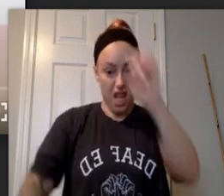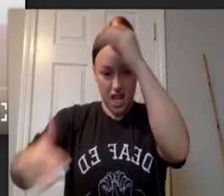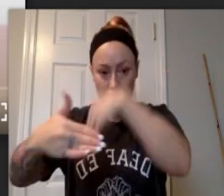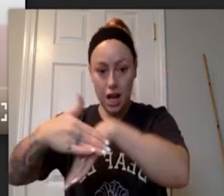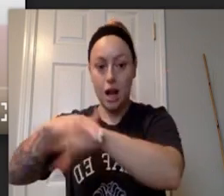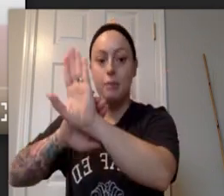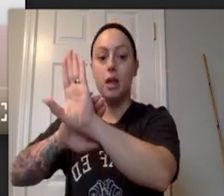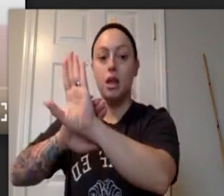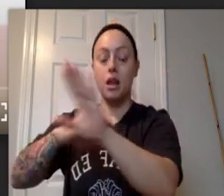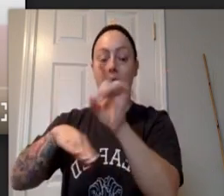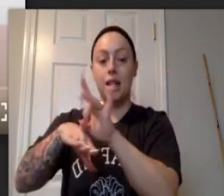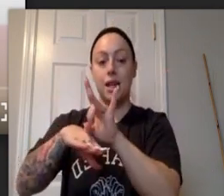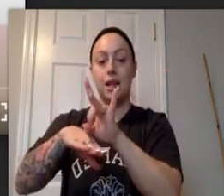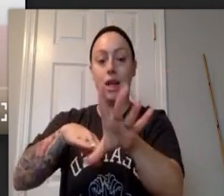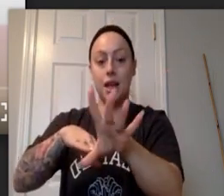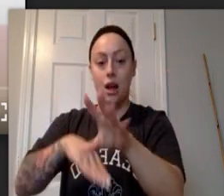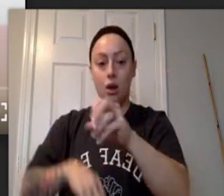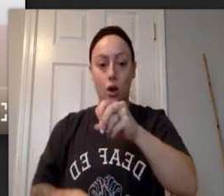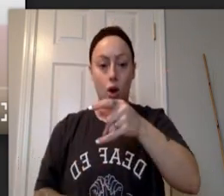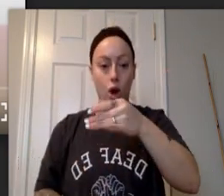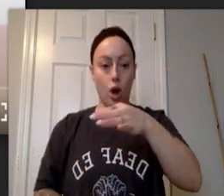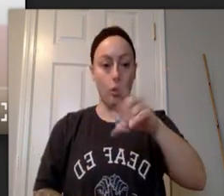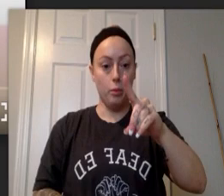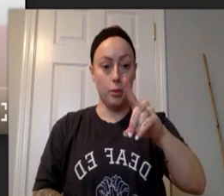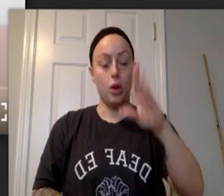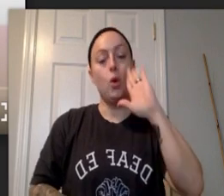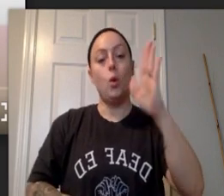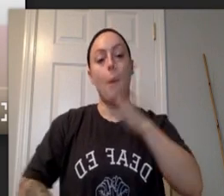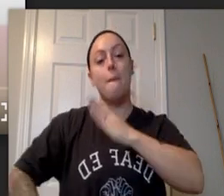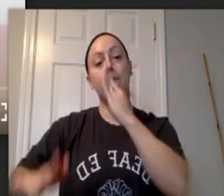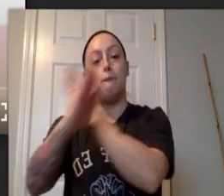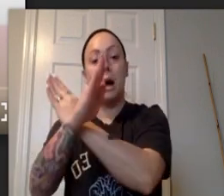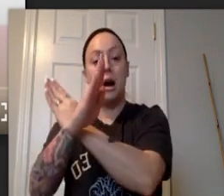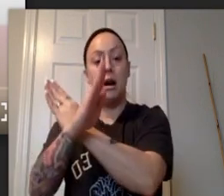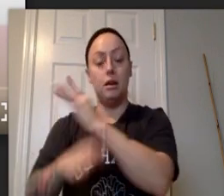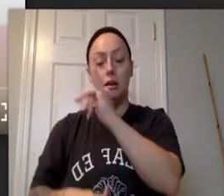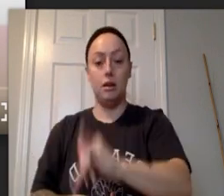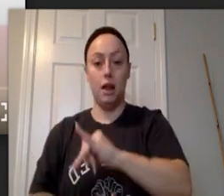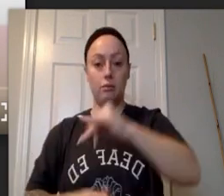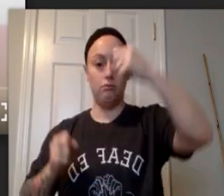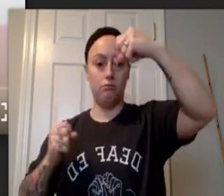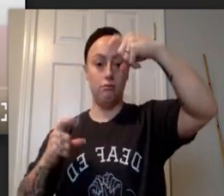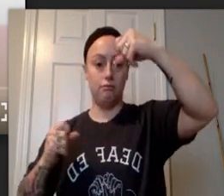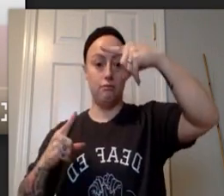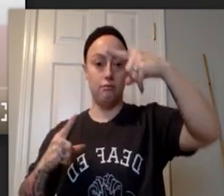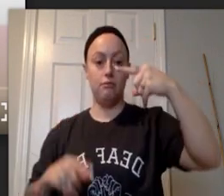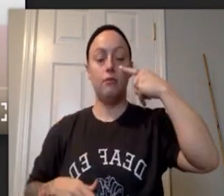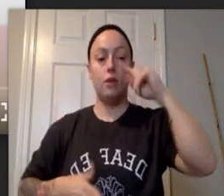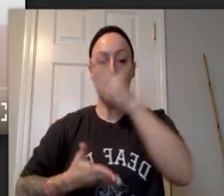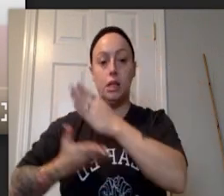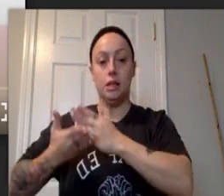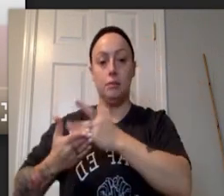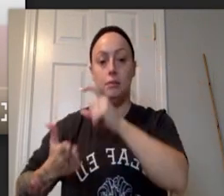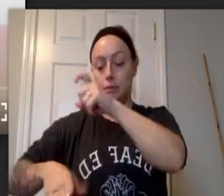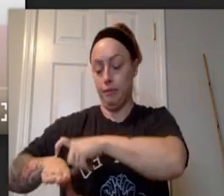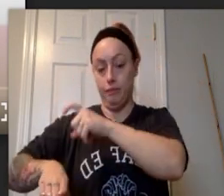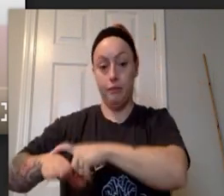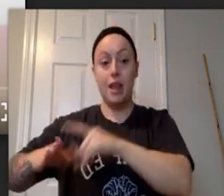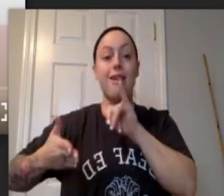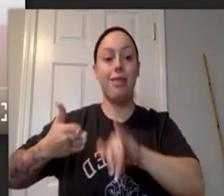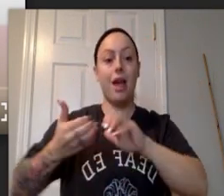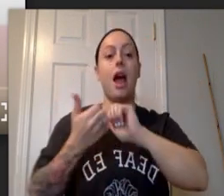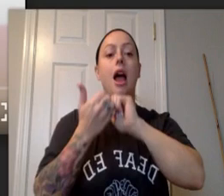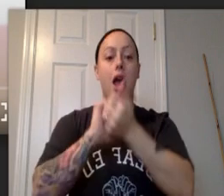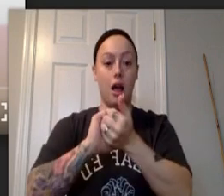that opioid drug and bind and block that receptor for a limited amount of time. Now, there are different kinds of